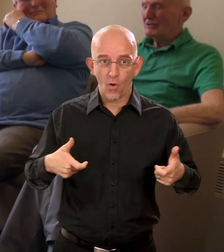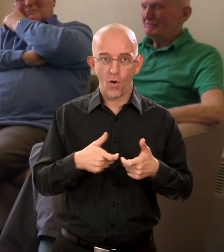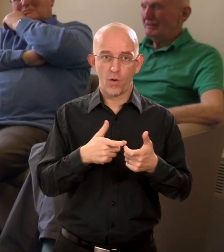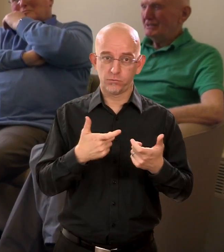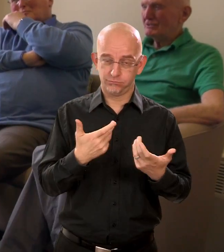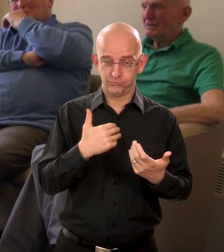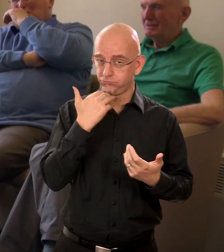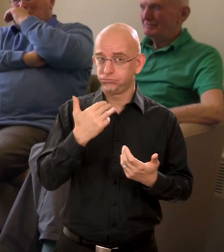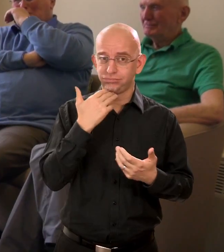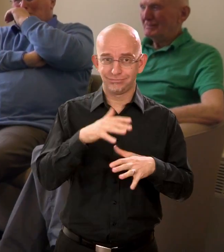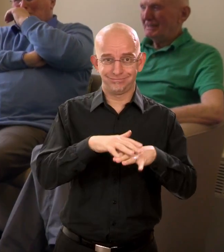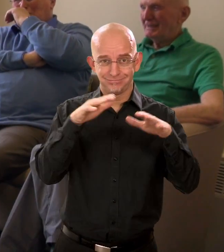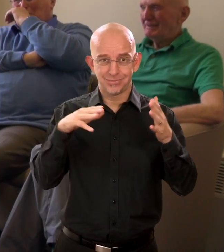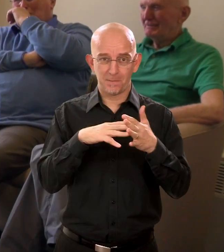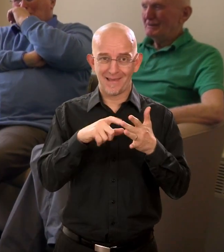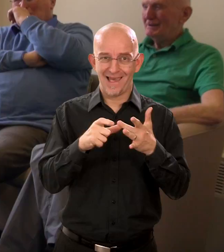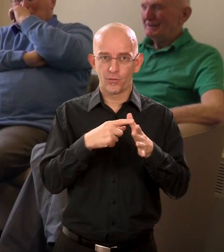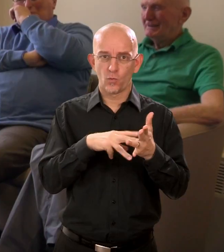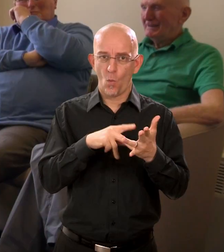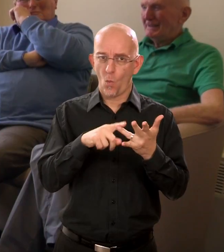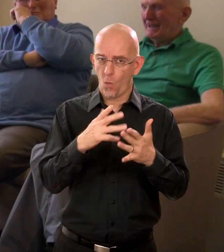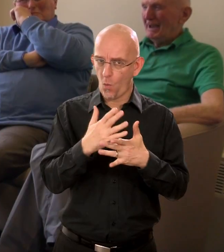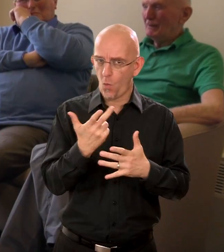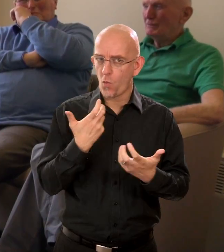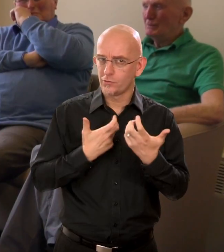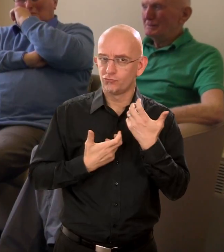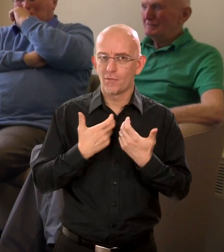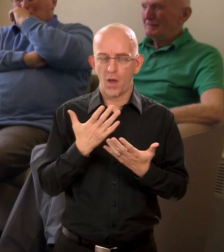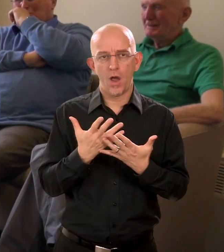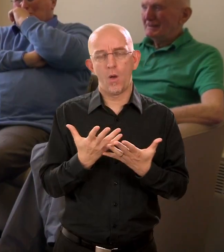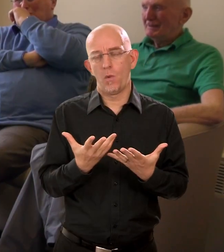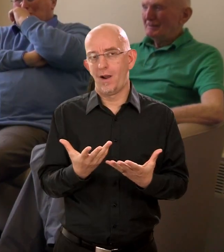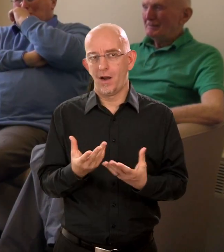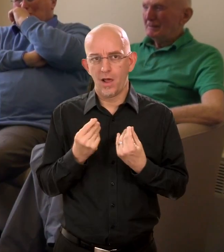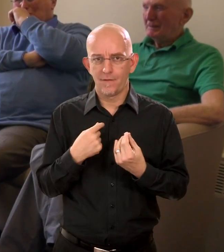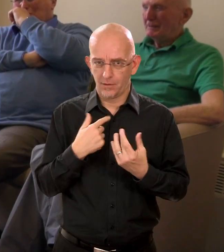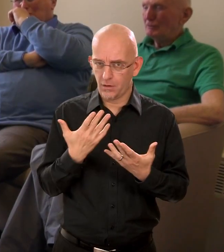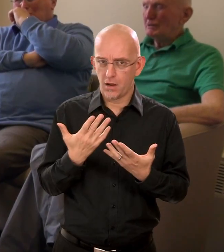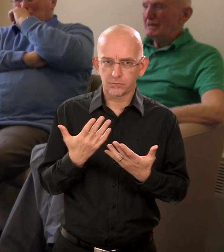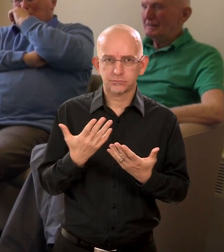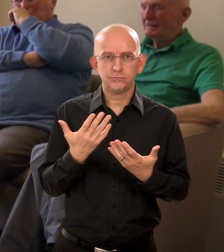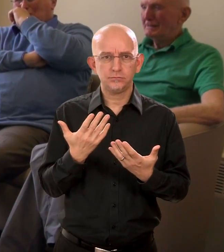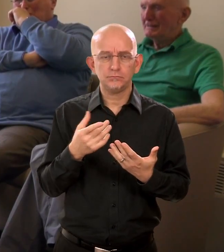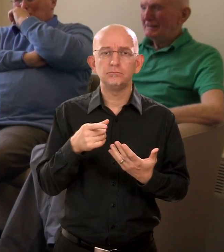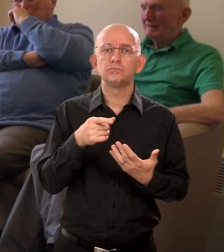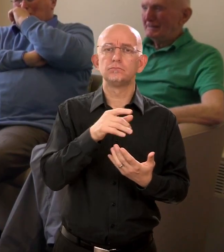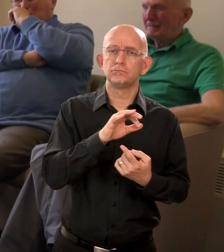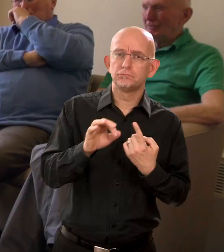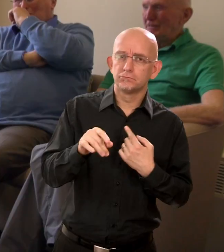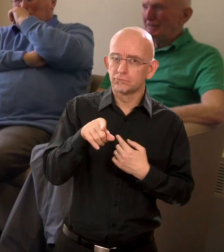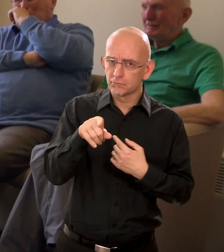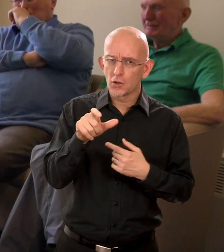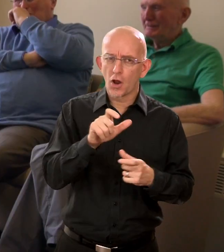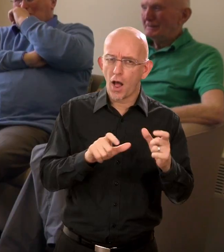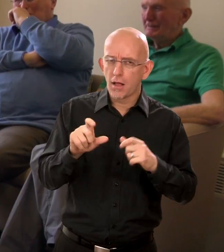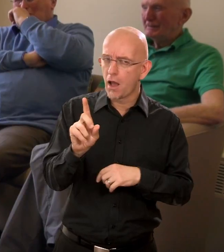Yeah, it's very interesting. Very helpful. What colour was it? Green. Red. The